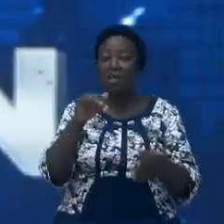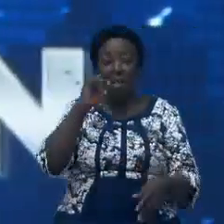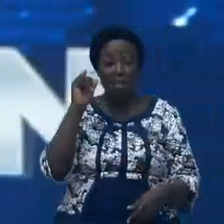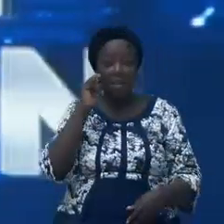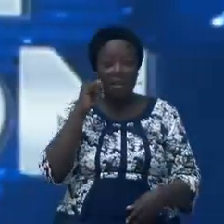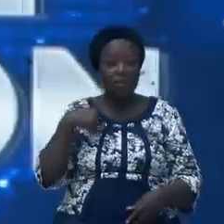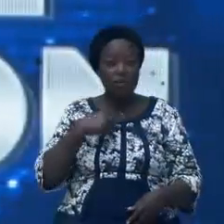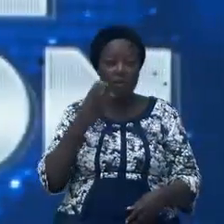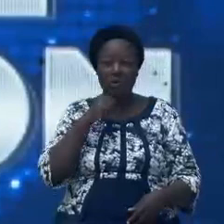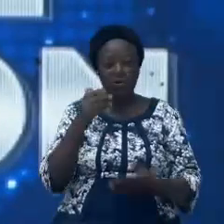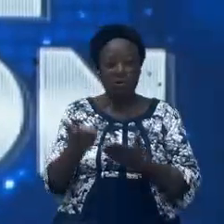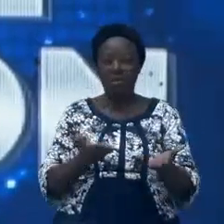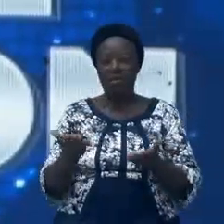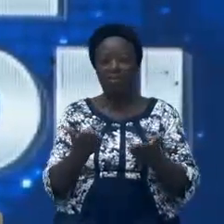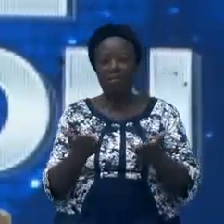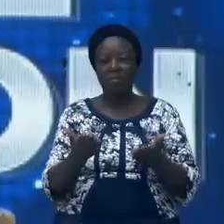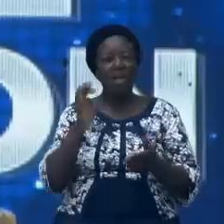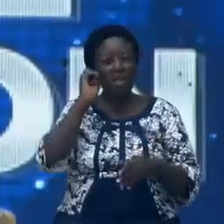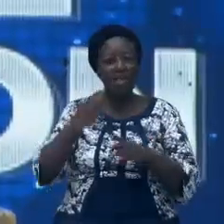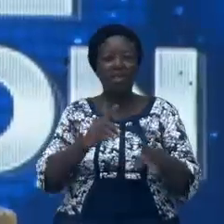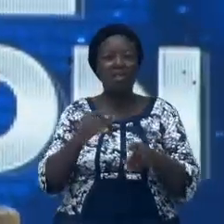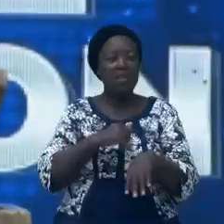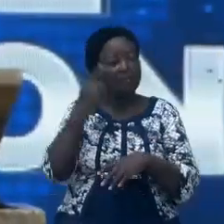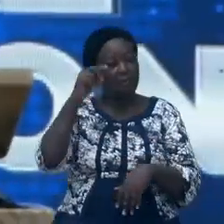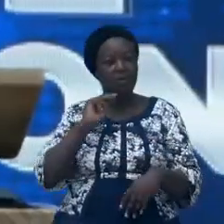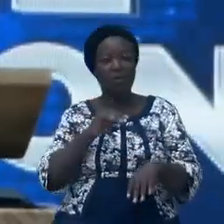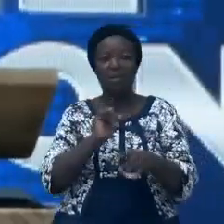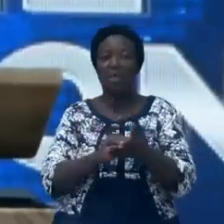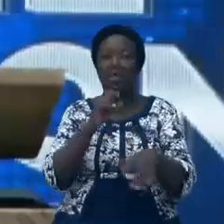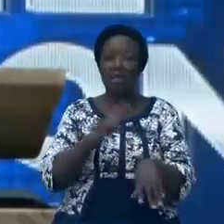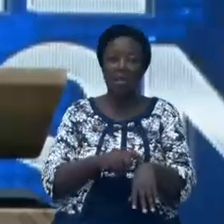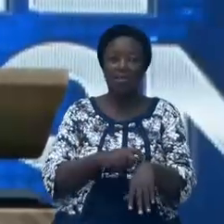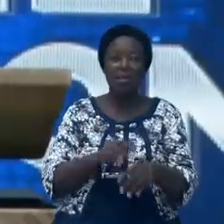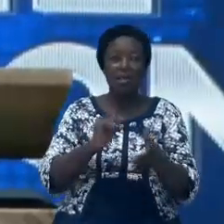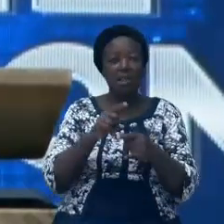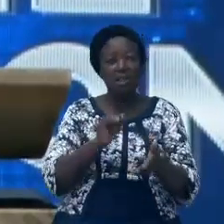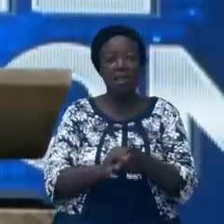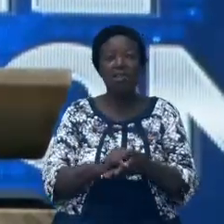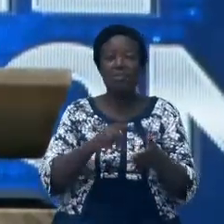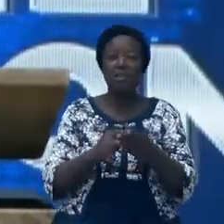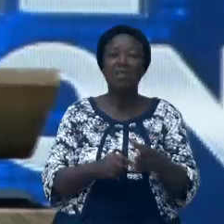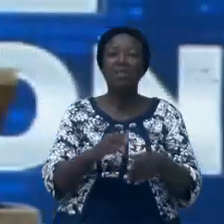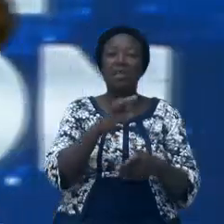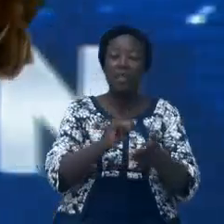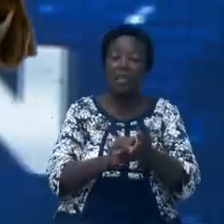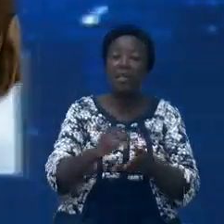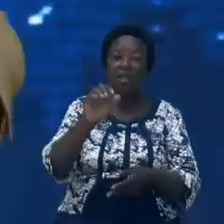not here. He did it at that time. He loved us. He gave himself for us. He shed his